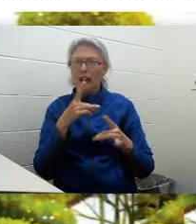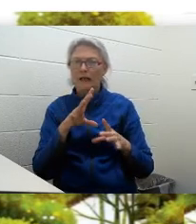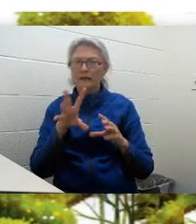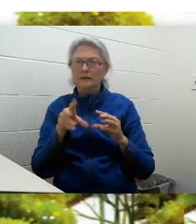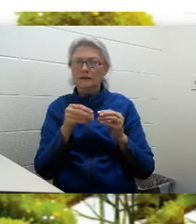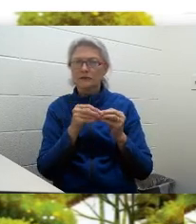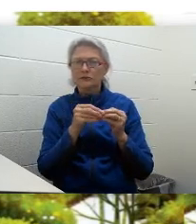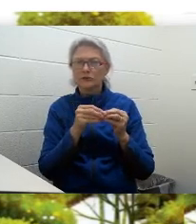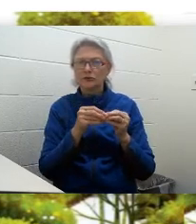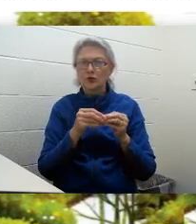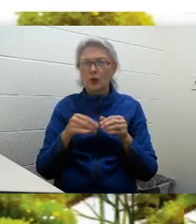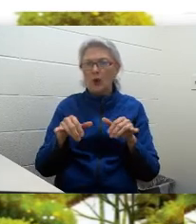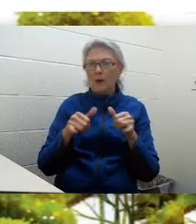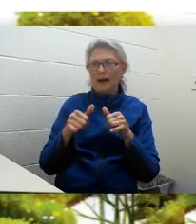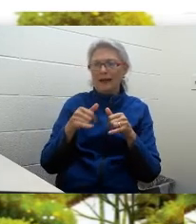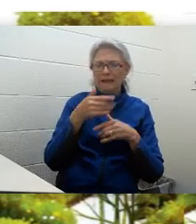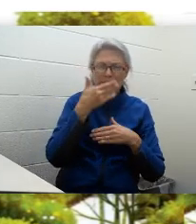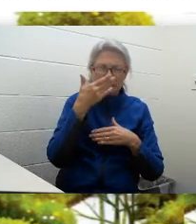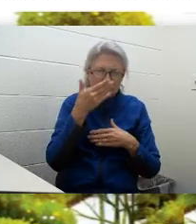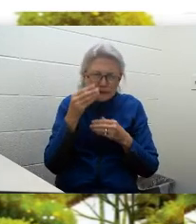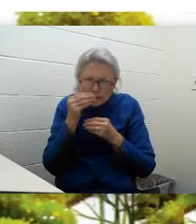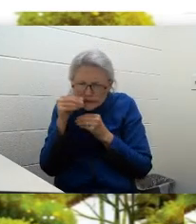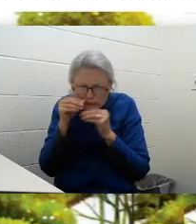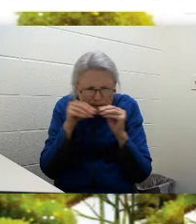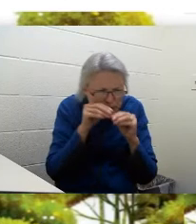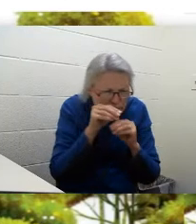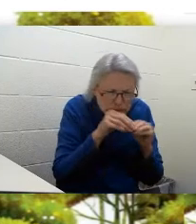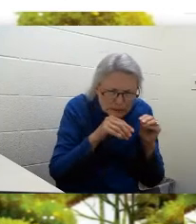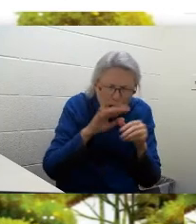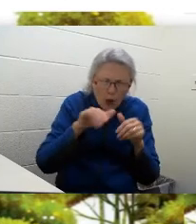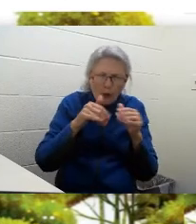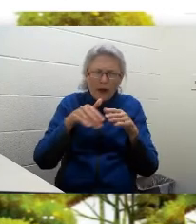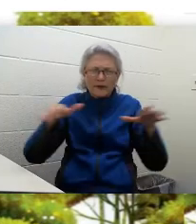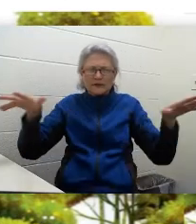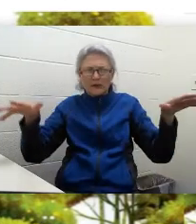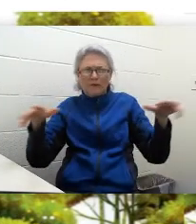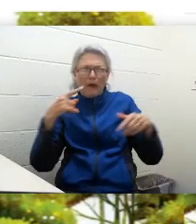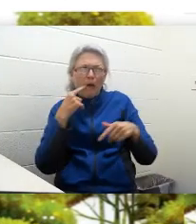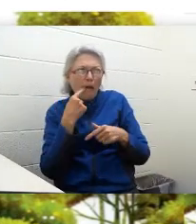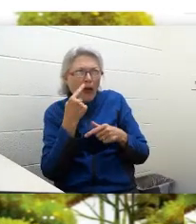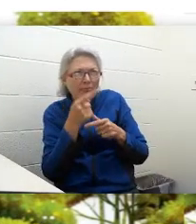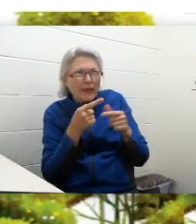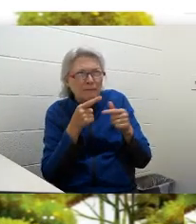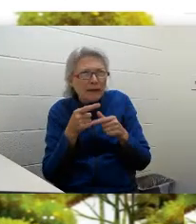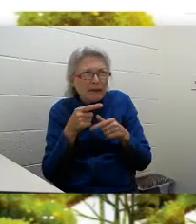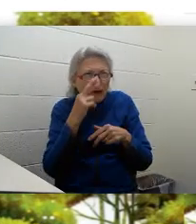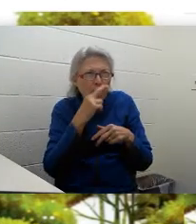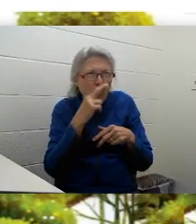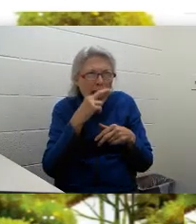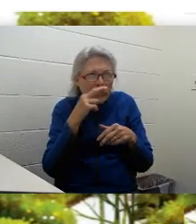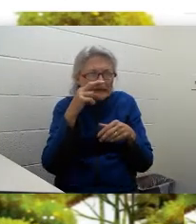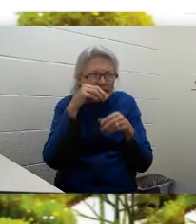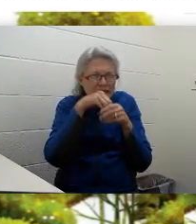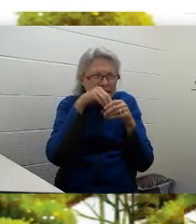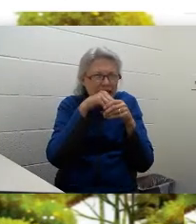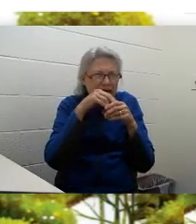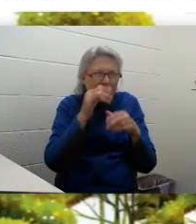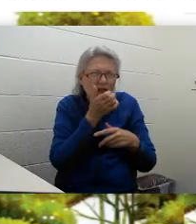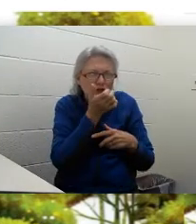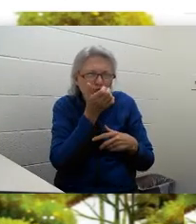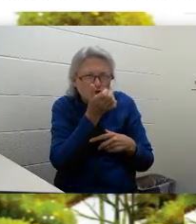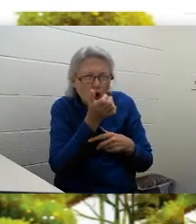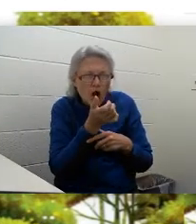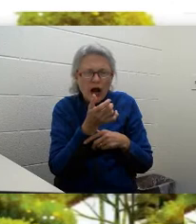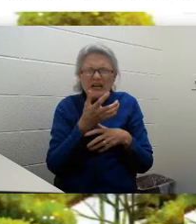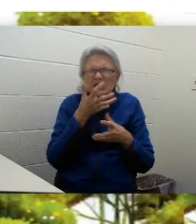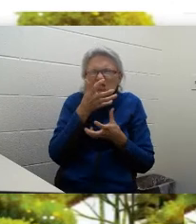party at first. He smelled around the stuffed man as if he suspected there might be a nest of rats in the straw, and he